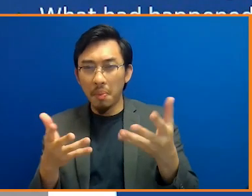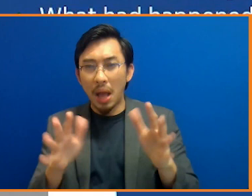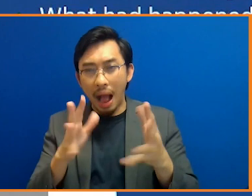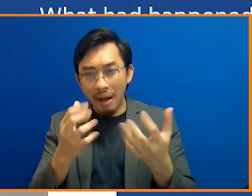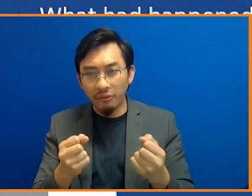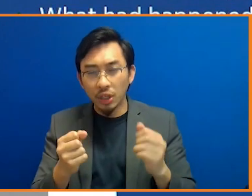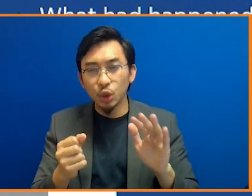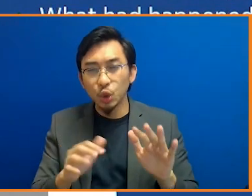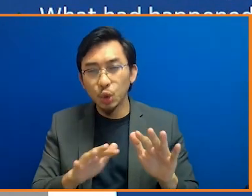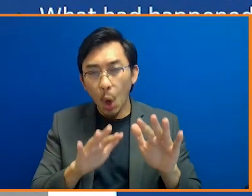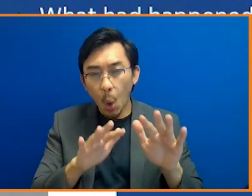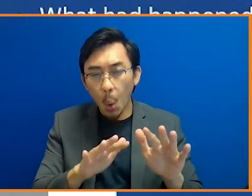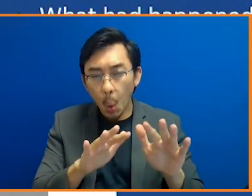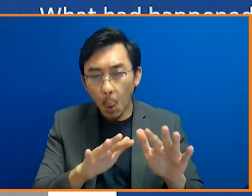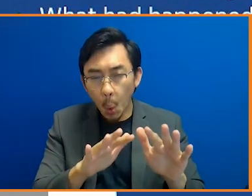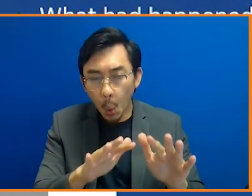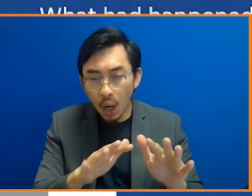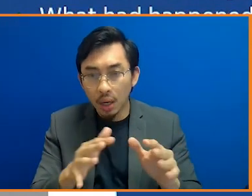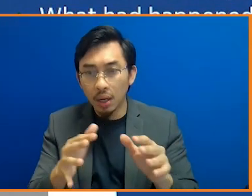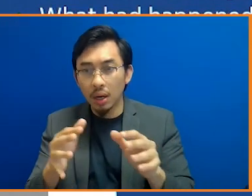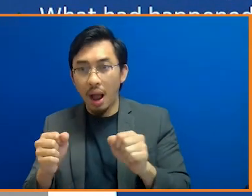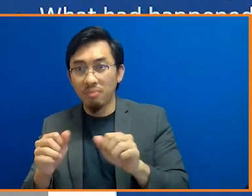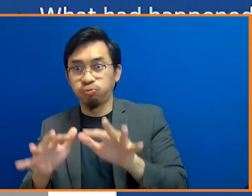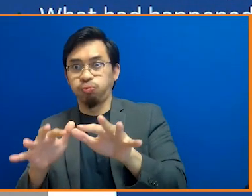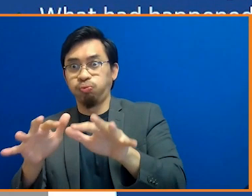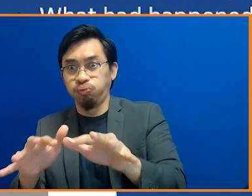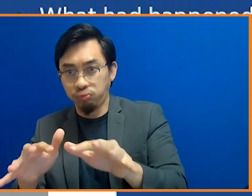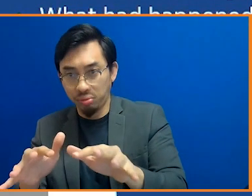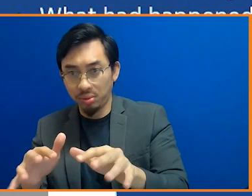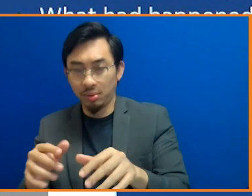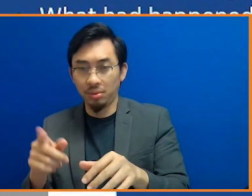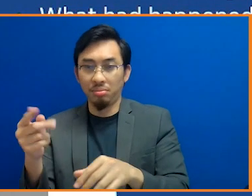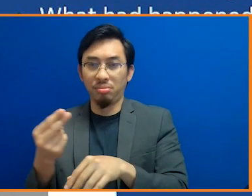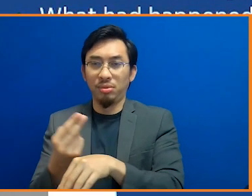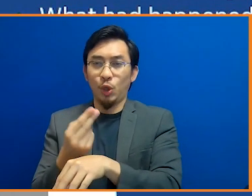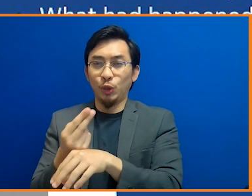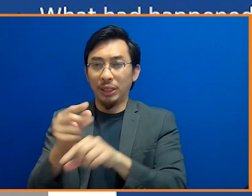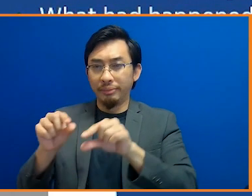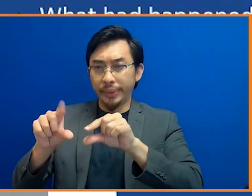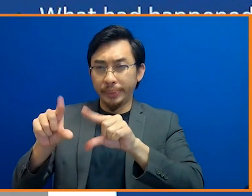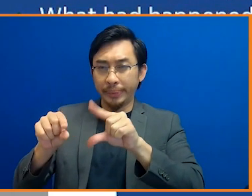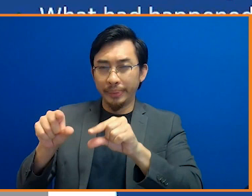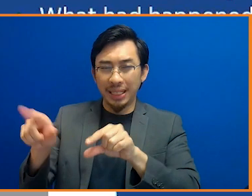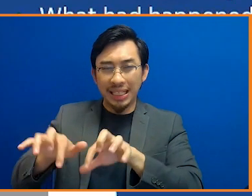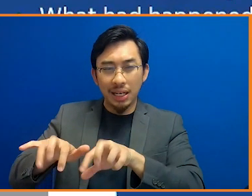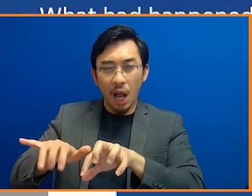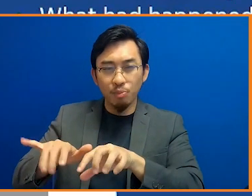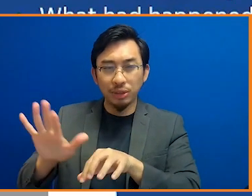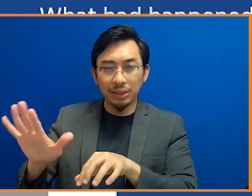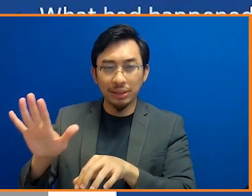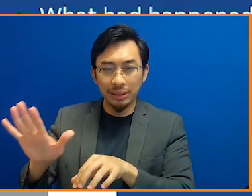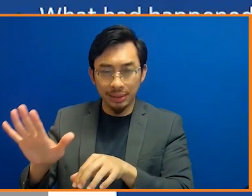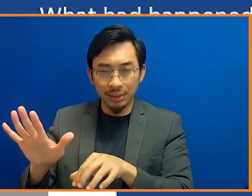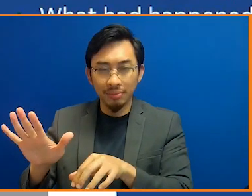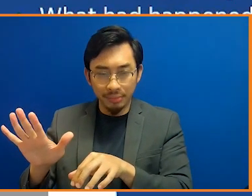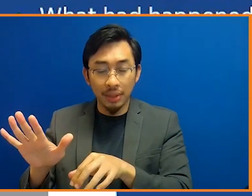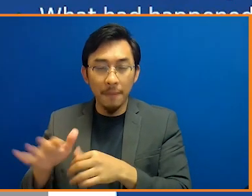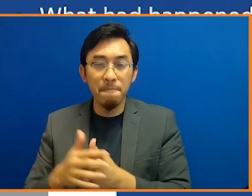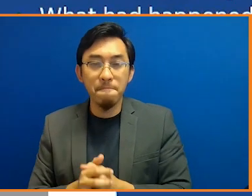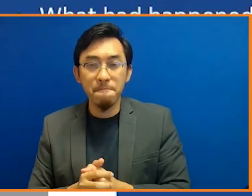slope. We can simulate numerically by using computer,